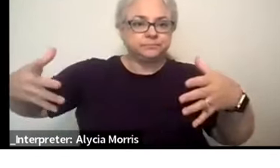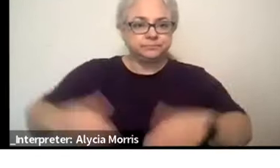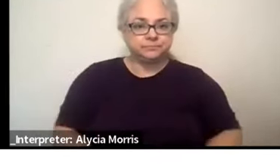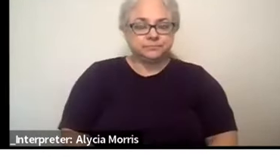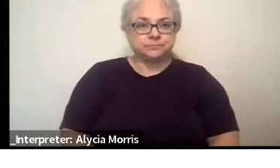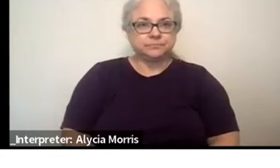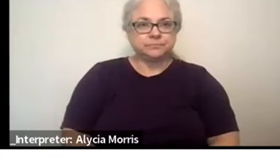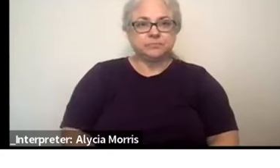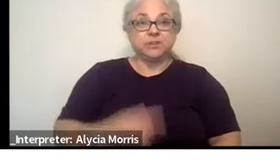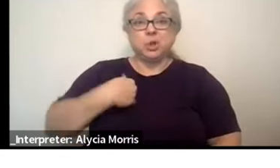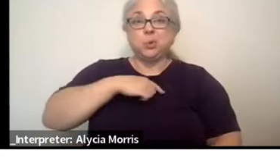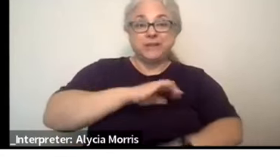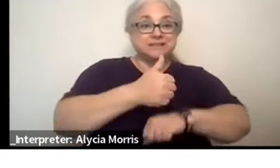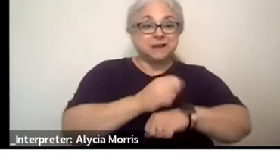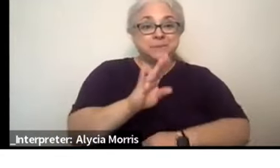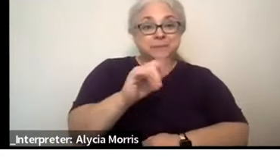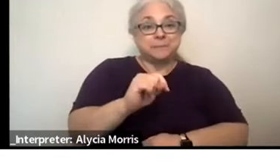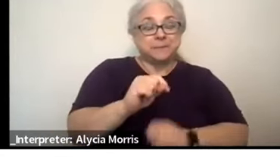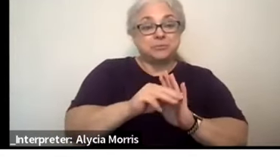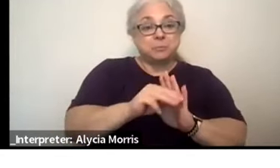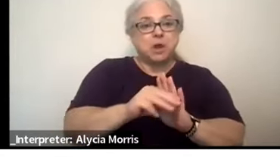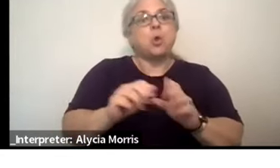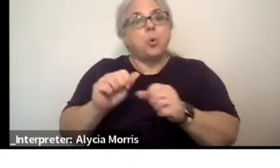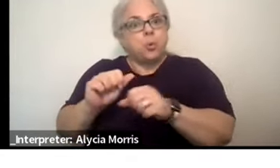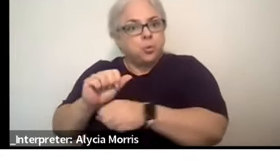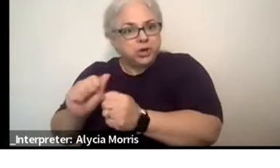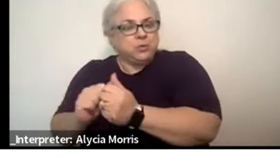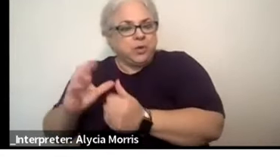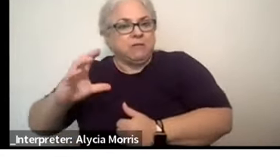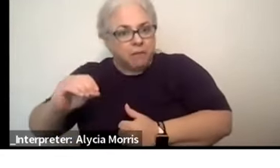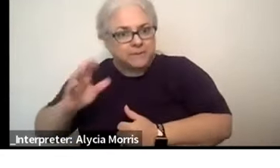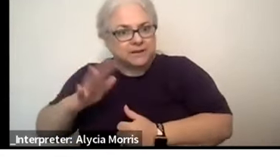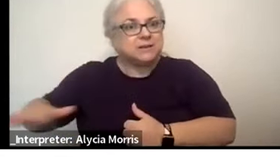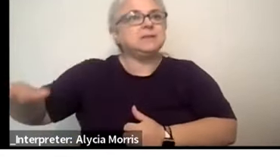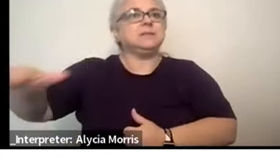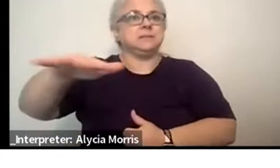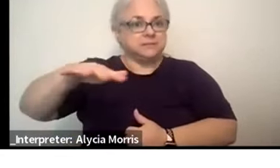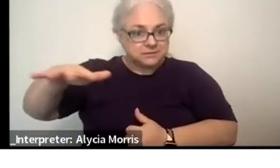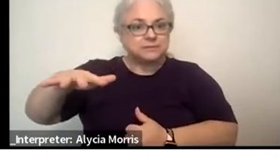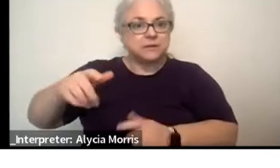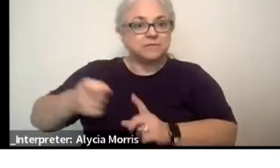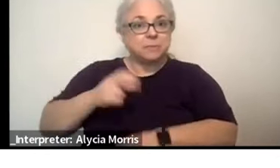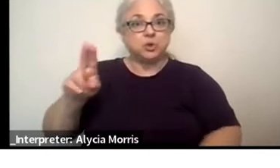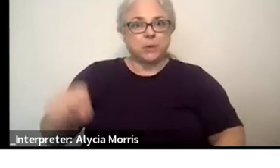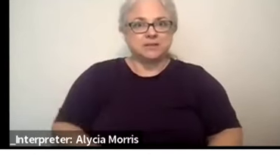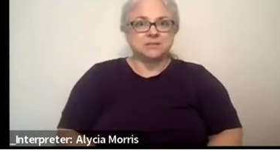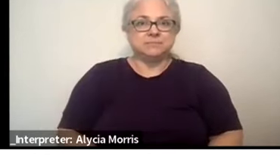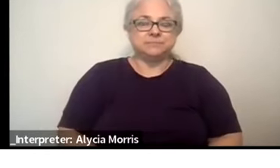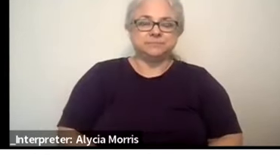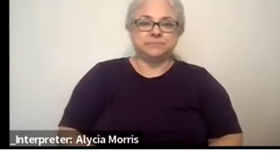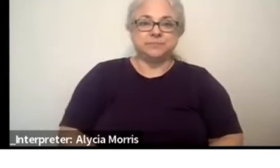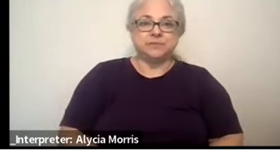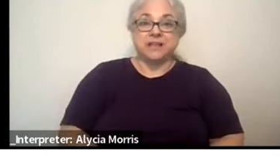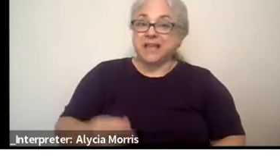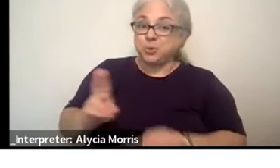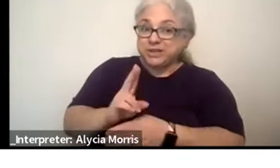leaders across the nation once we were funded through our National Science Foundation grant. And we use these folks to